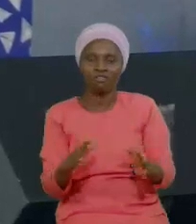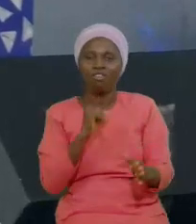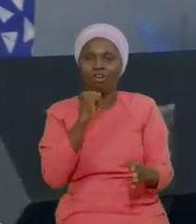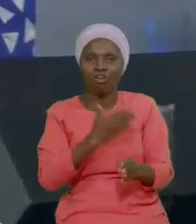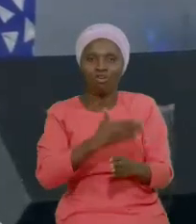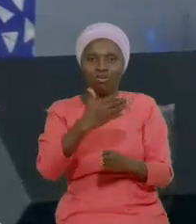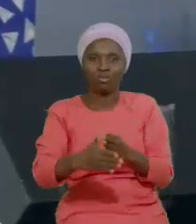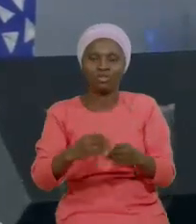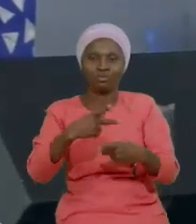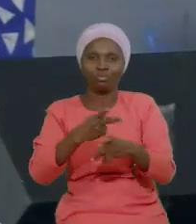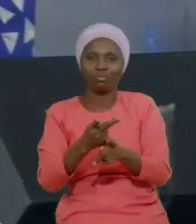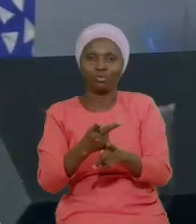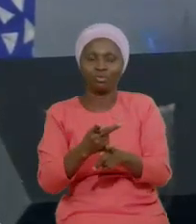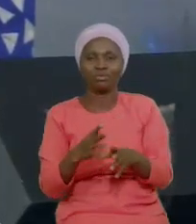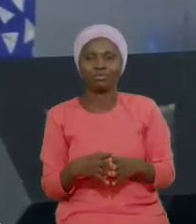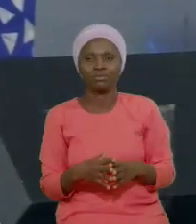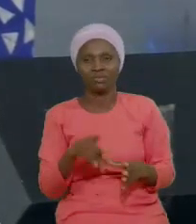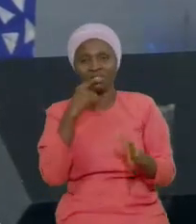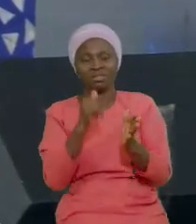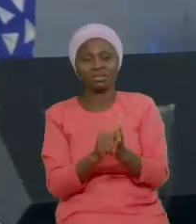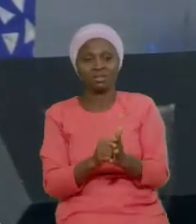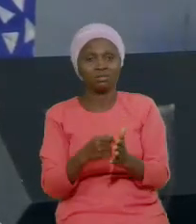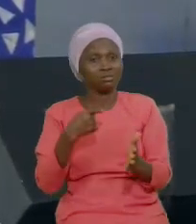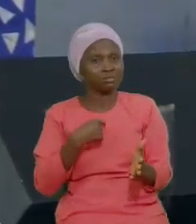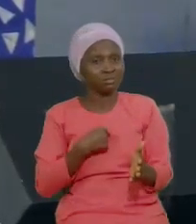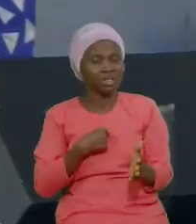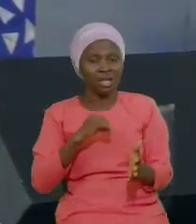And he says, I am a